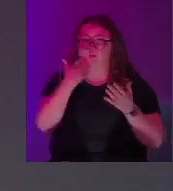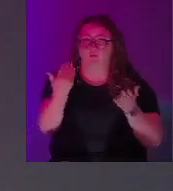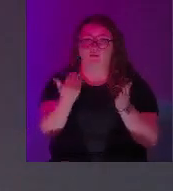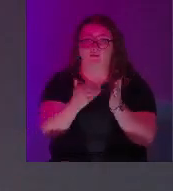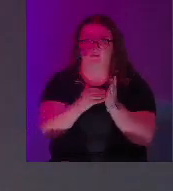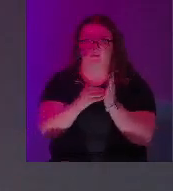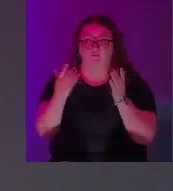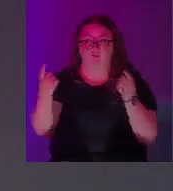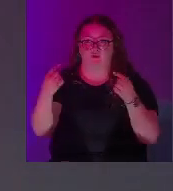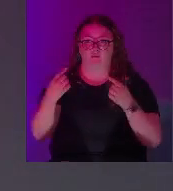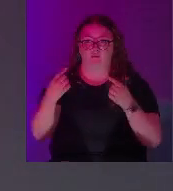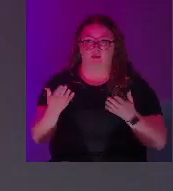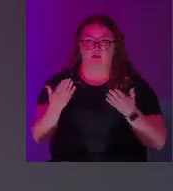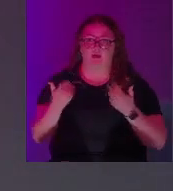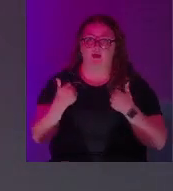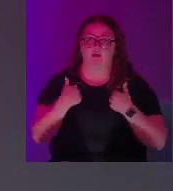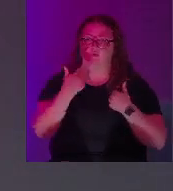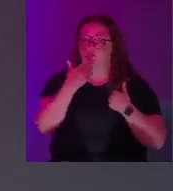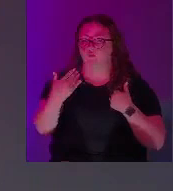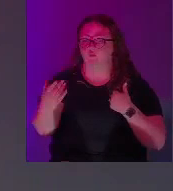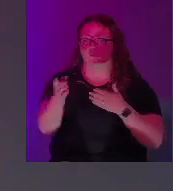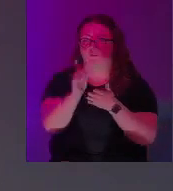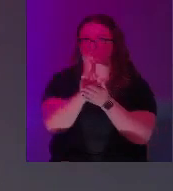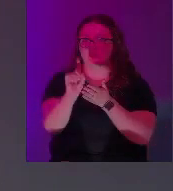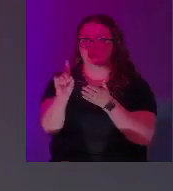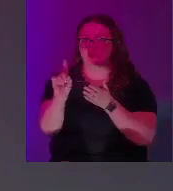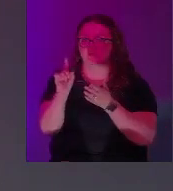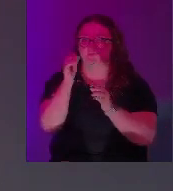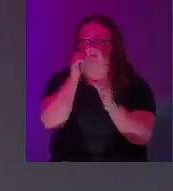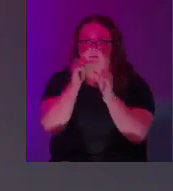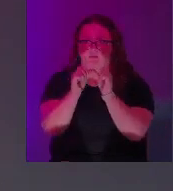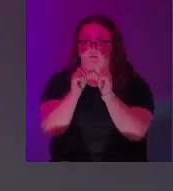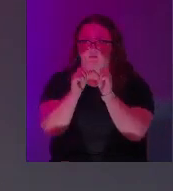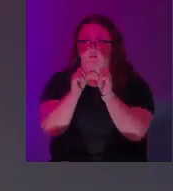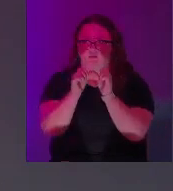here. Have a tremendous week. Remember,